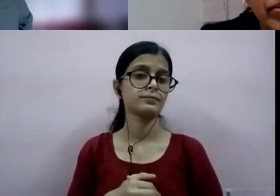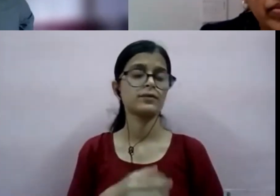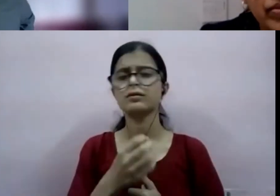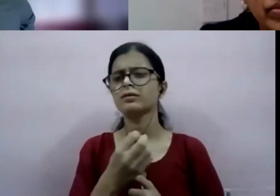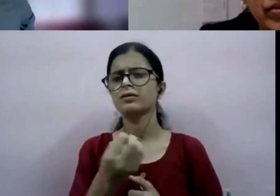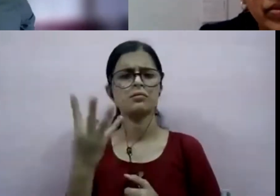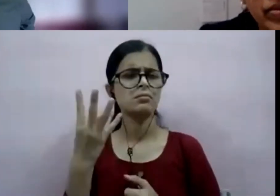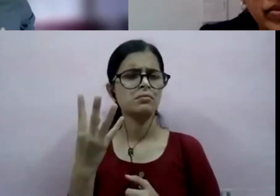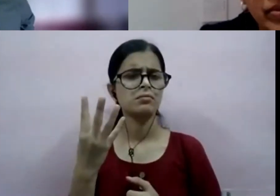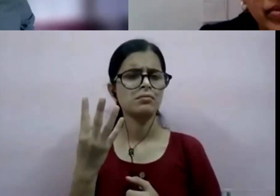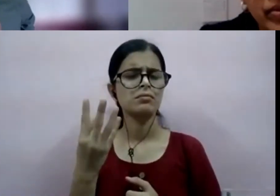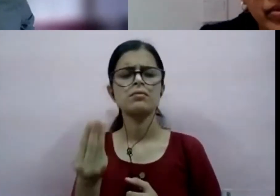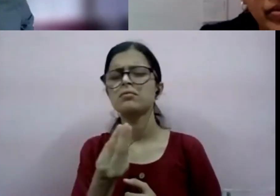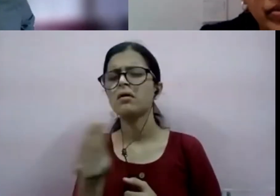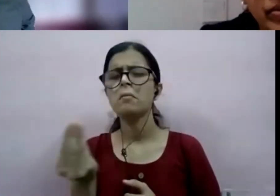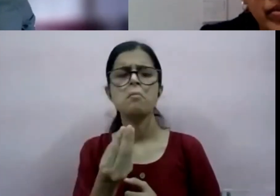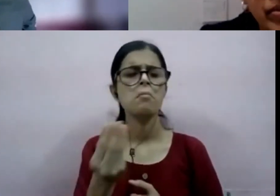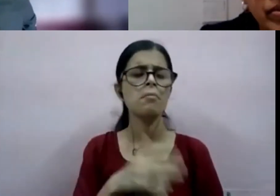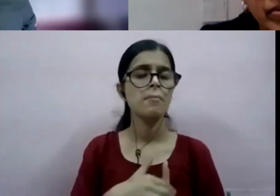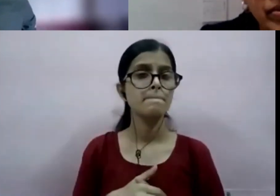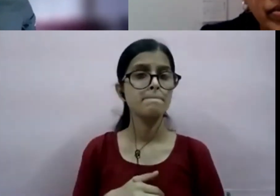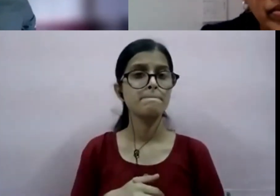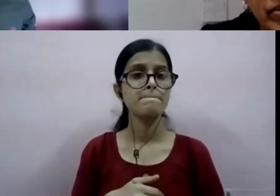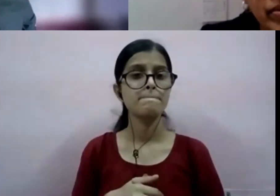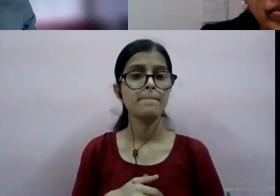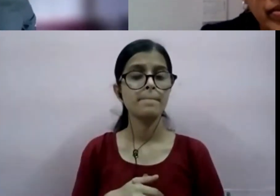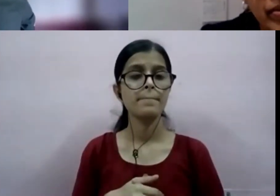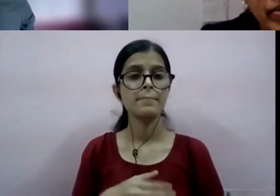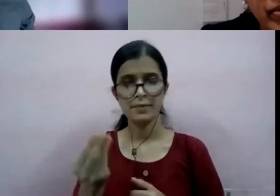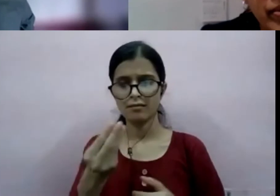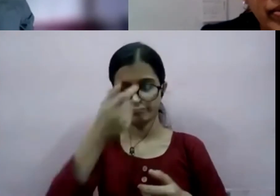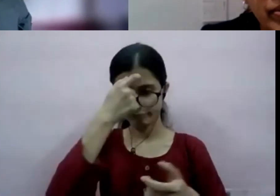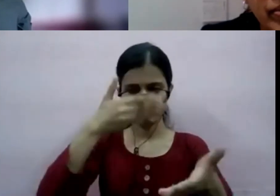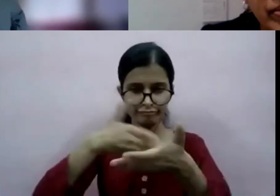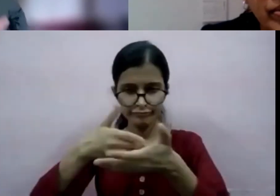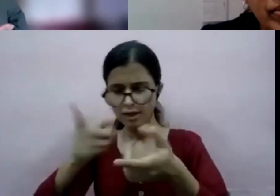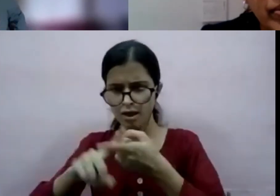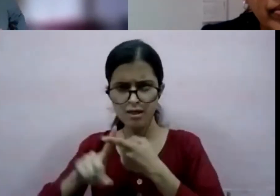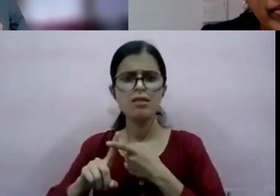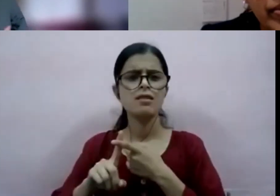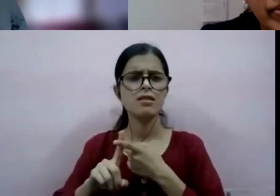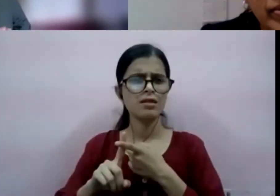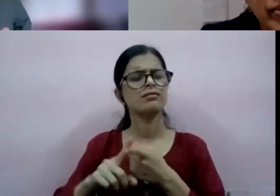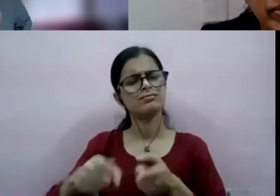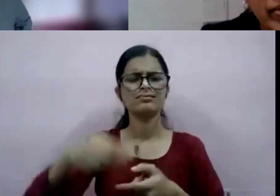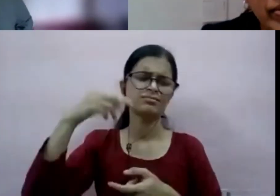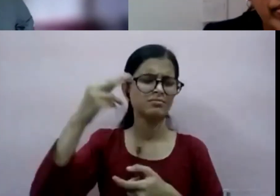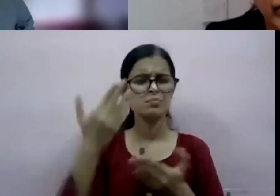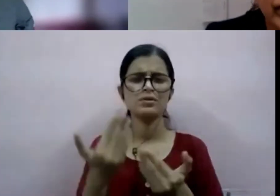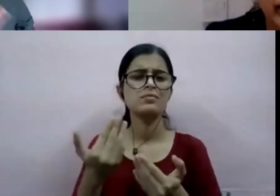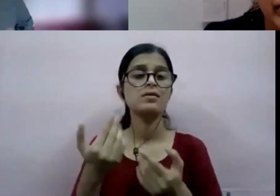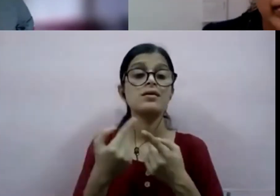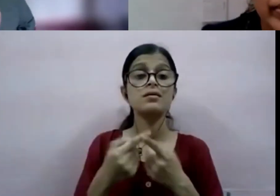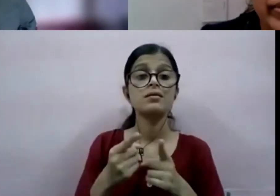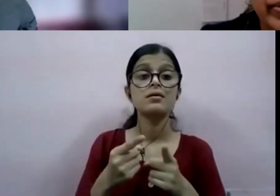can dance on a pinhead rather than actually looking at the problems that disabled people face. So I think there is a problem that would become